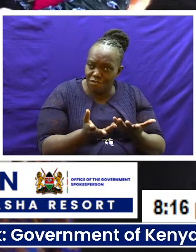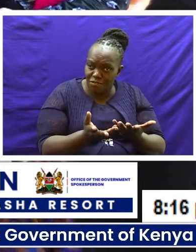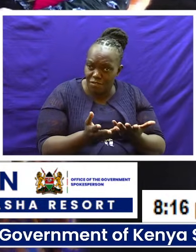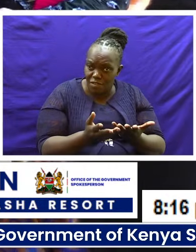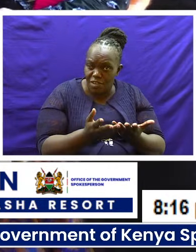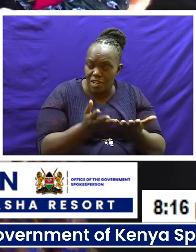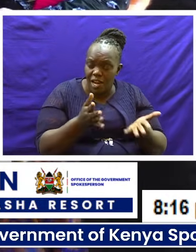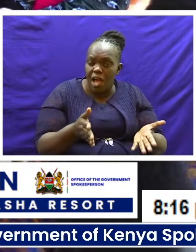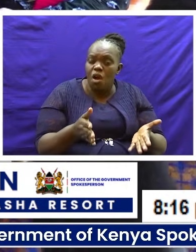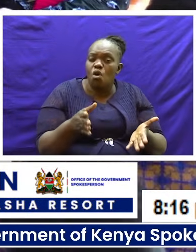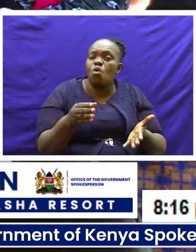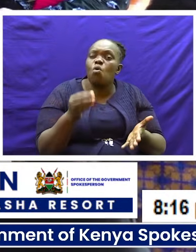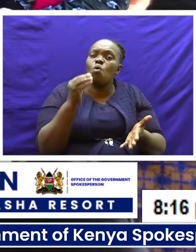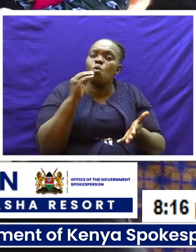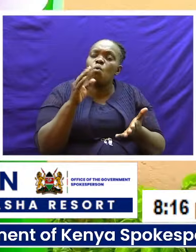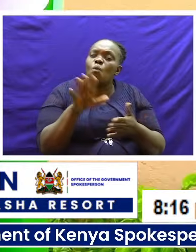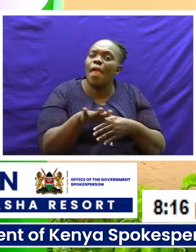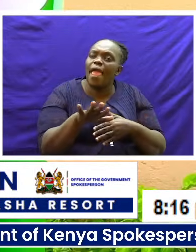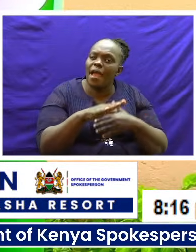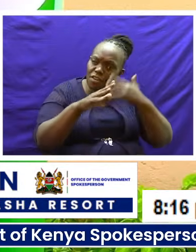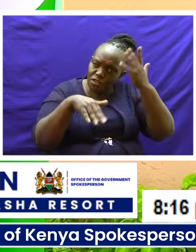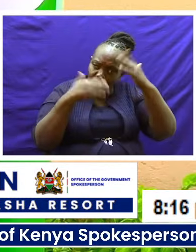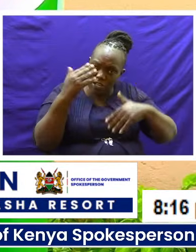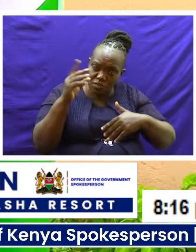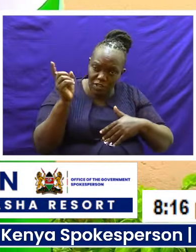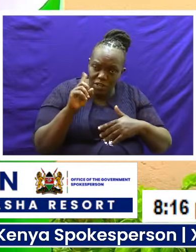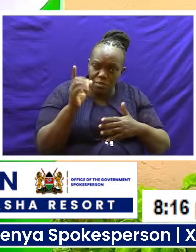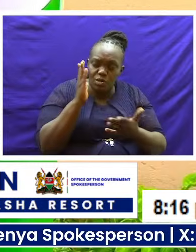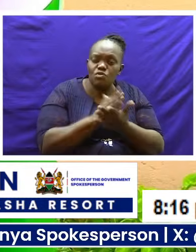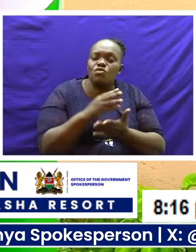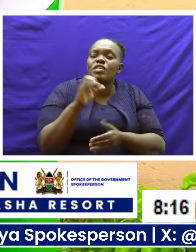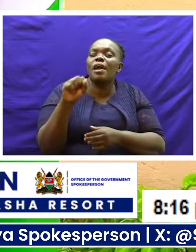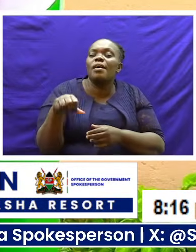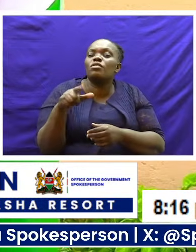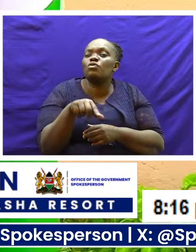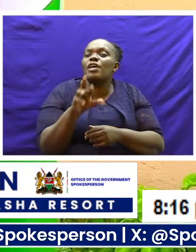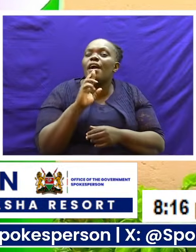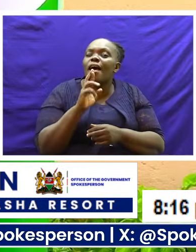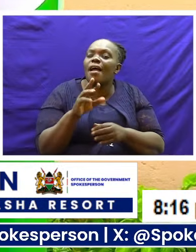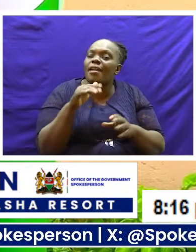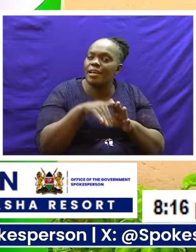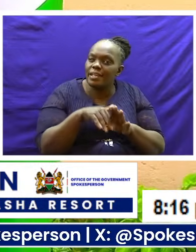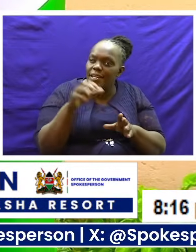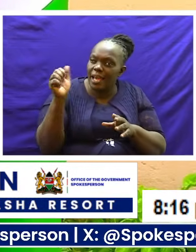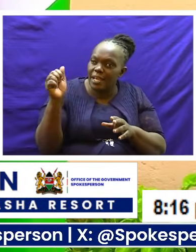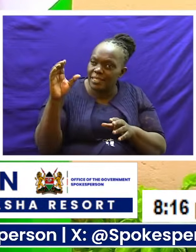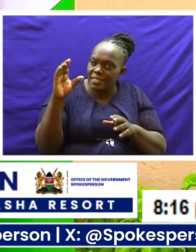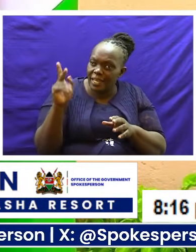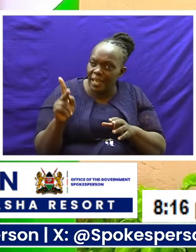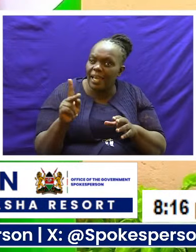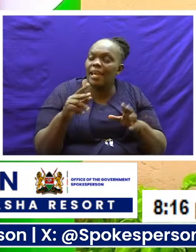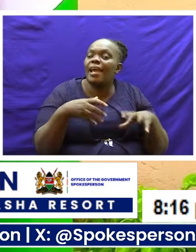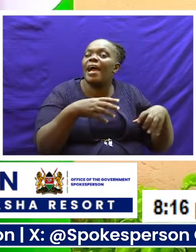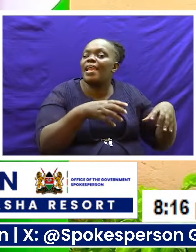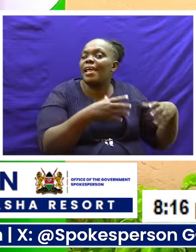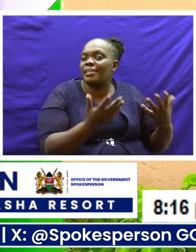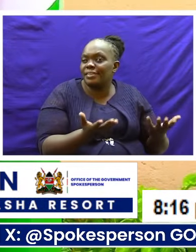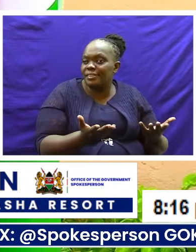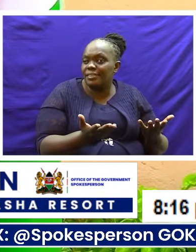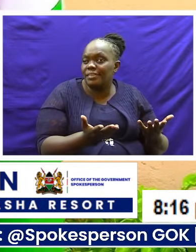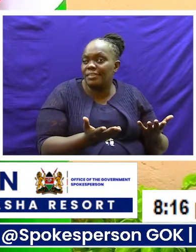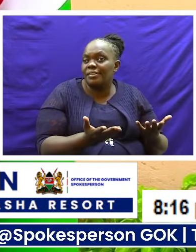you now currently located? Away from the University of Nairobi? Yes, we are at ACK Gardens. Okay. This